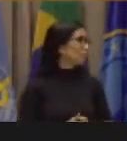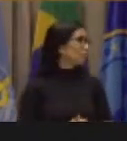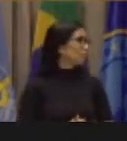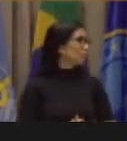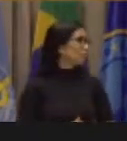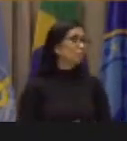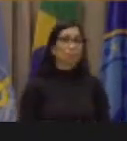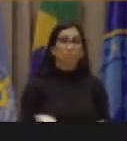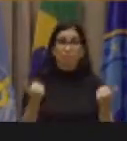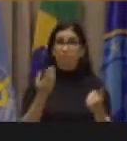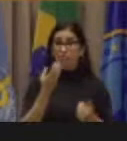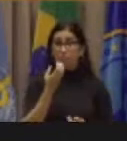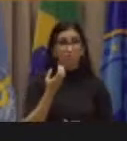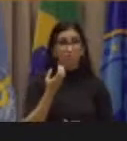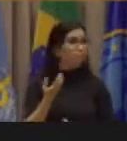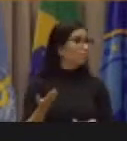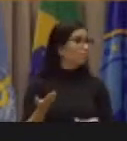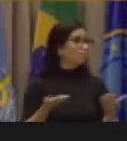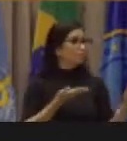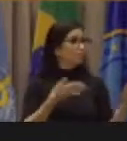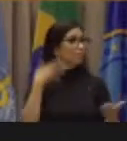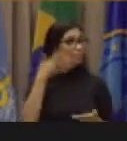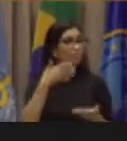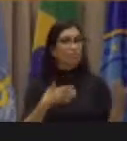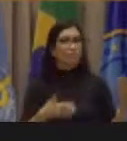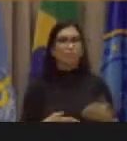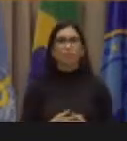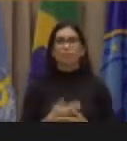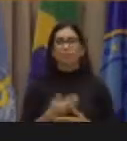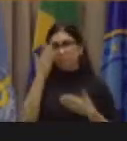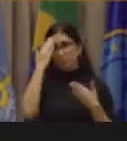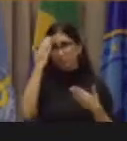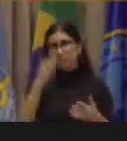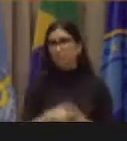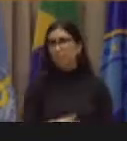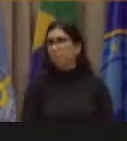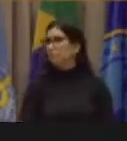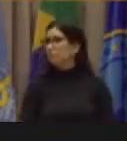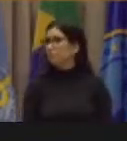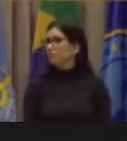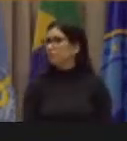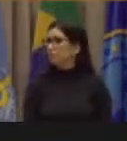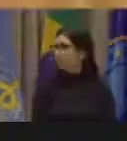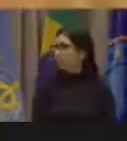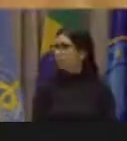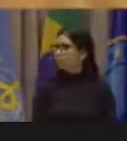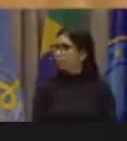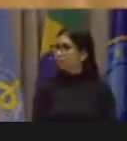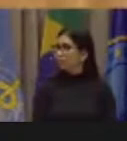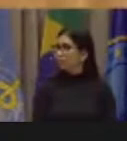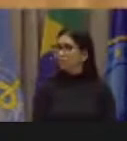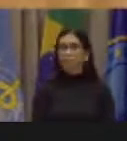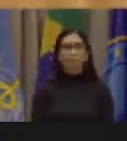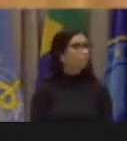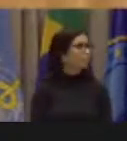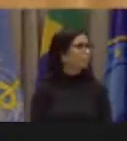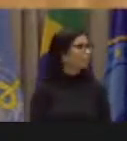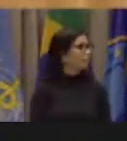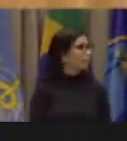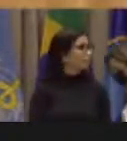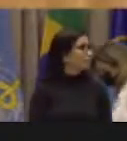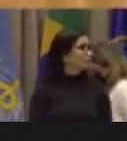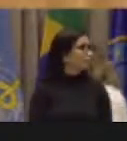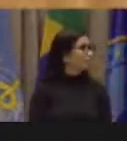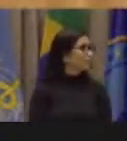who. Thank you very much. Now I will give the floor to the MC.